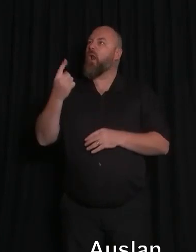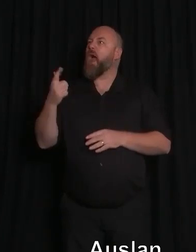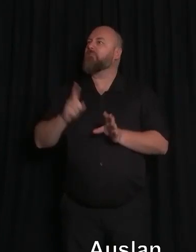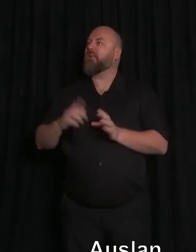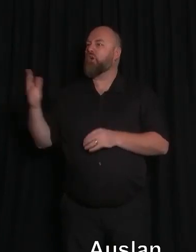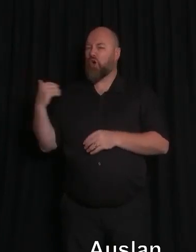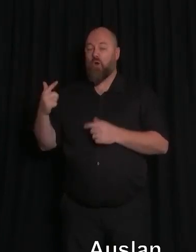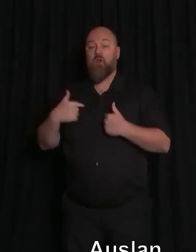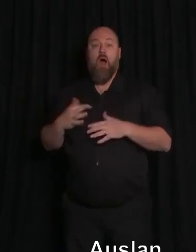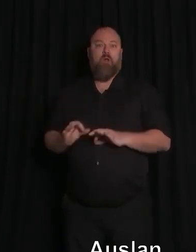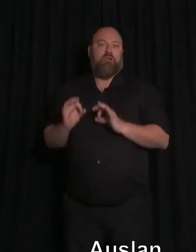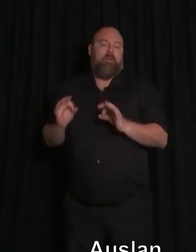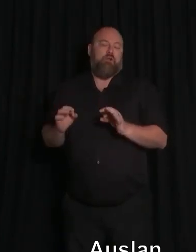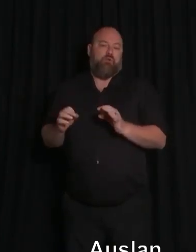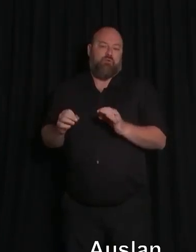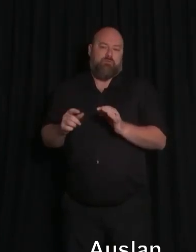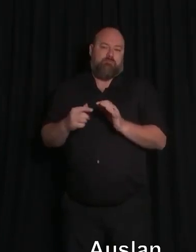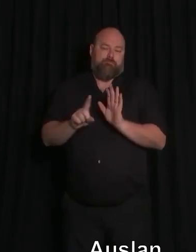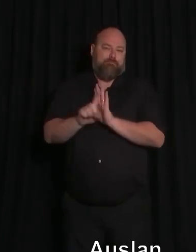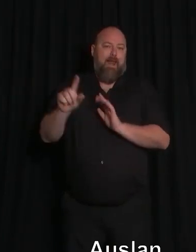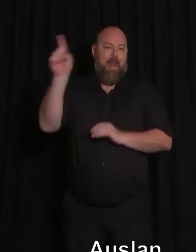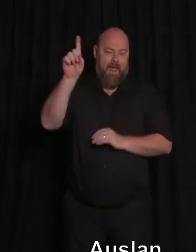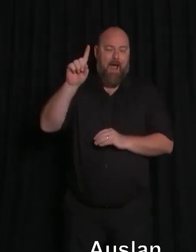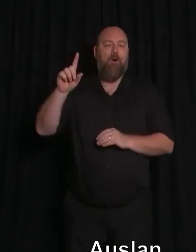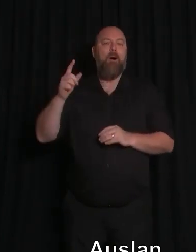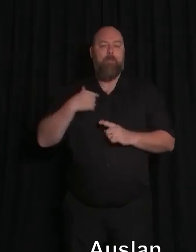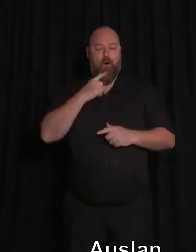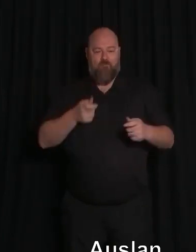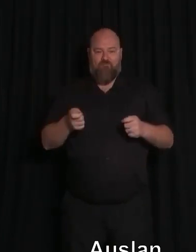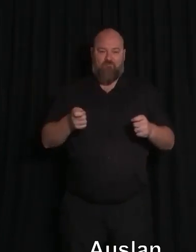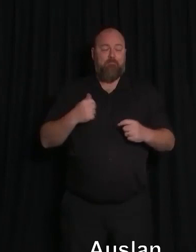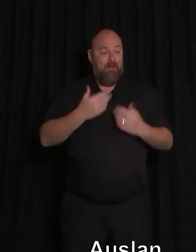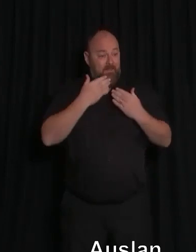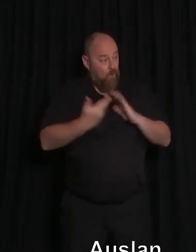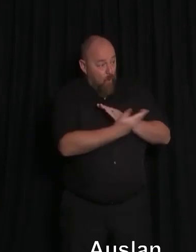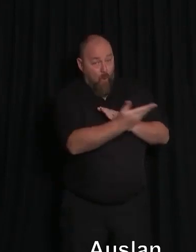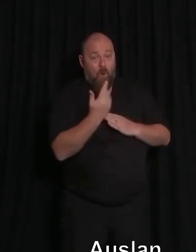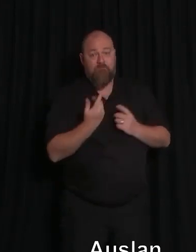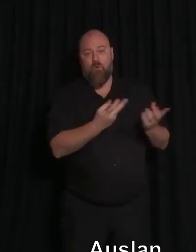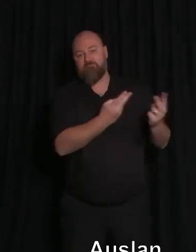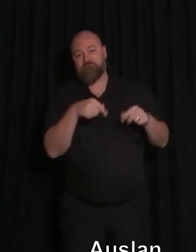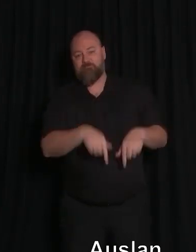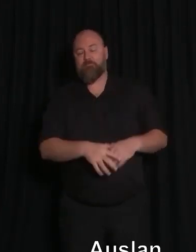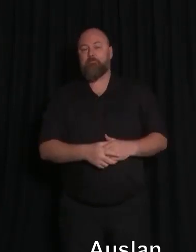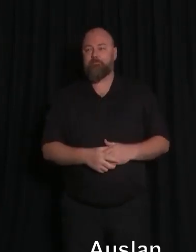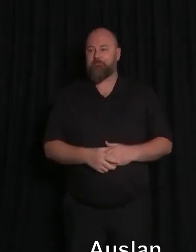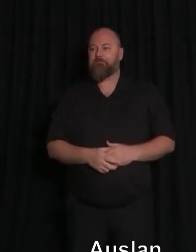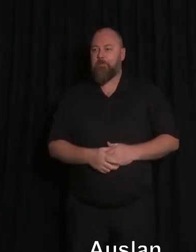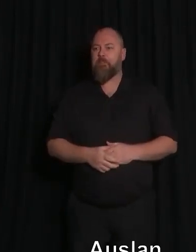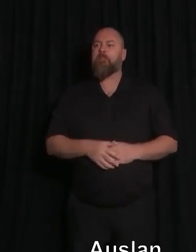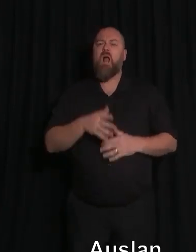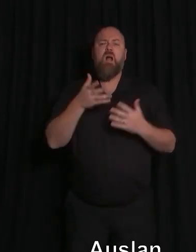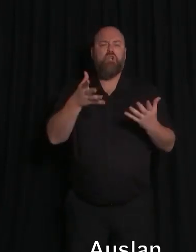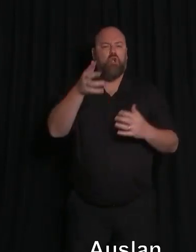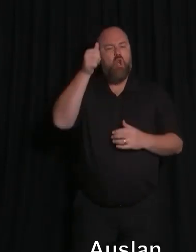to moderate their panel, so thank you very much for this. And thank you all for being here. So, as you know, as we